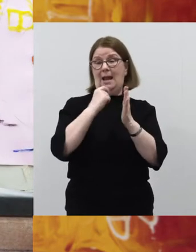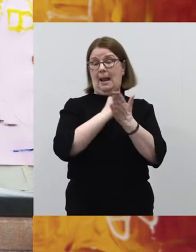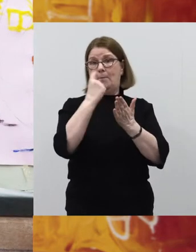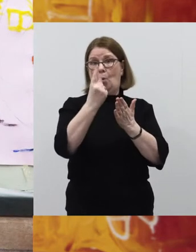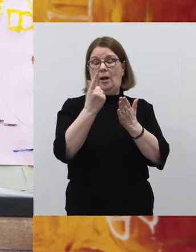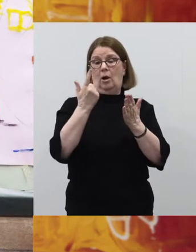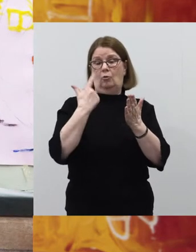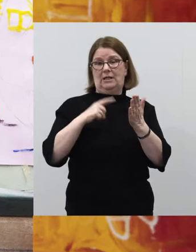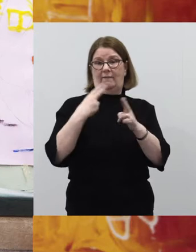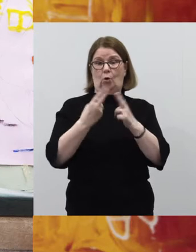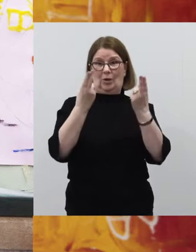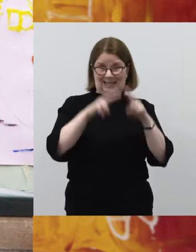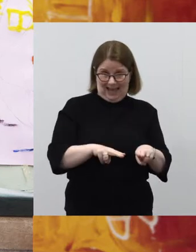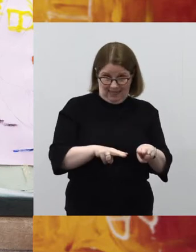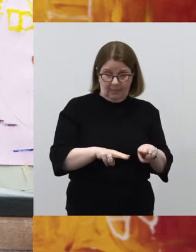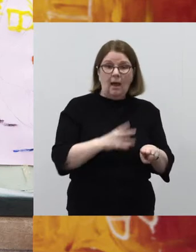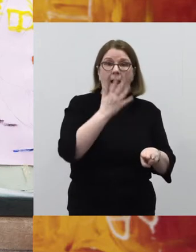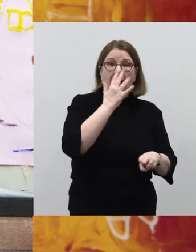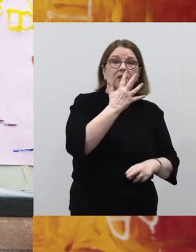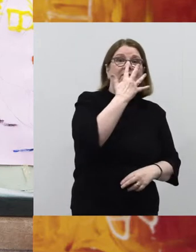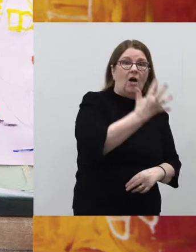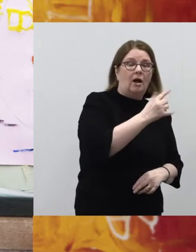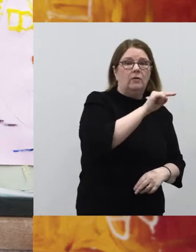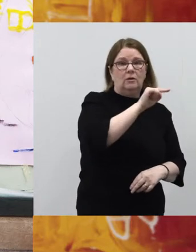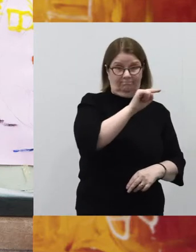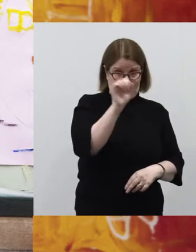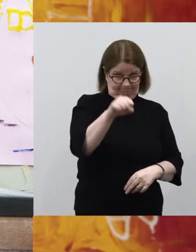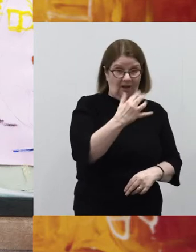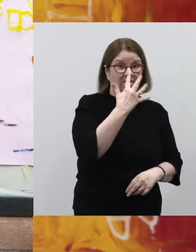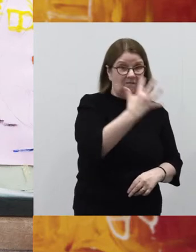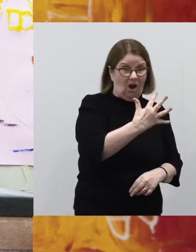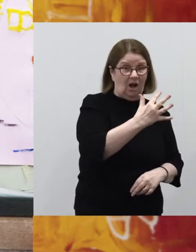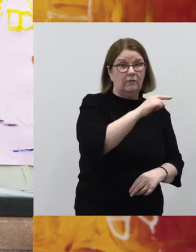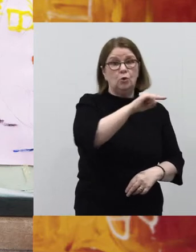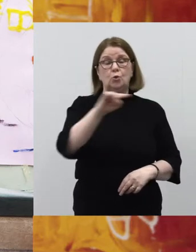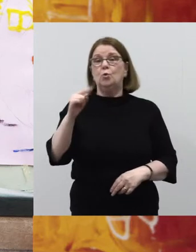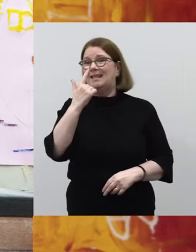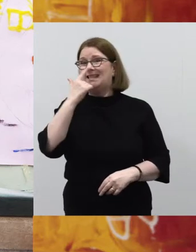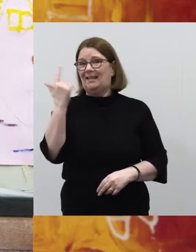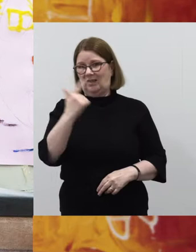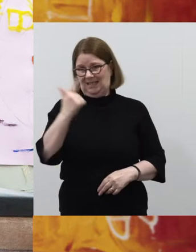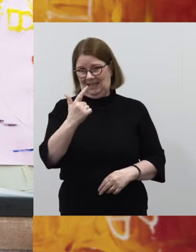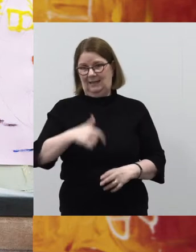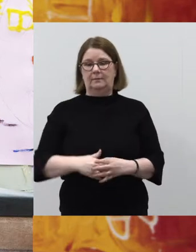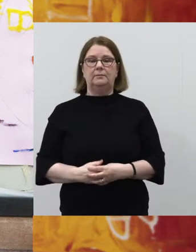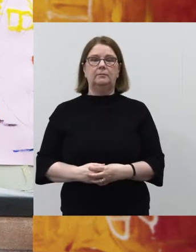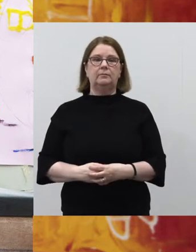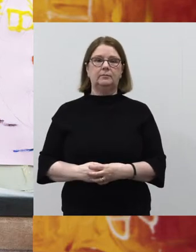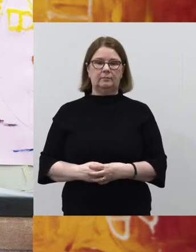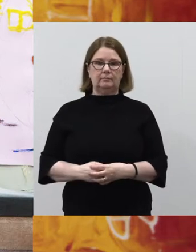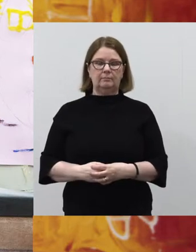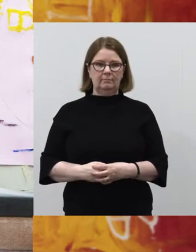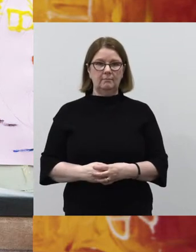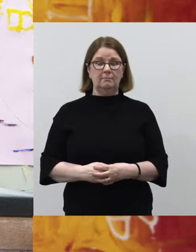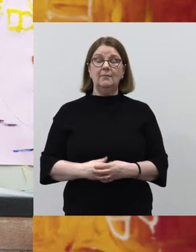It sometimes seems that art is included in the school curriculum because it makes the day a little bit more pleasant and fills in those awkward gaps